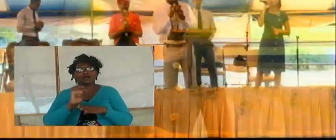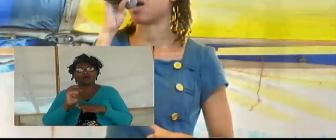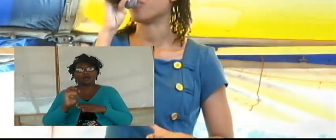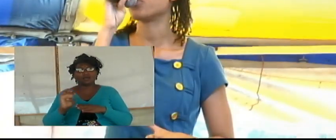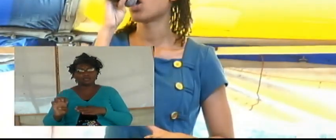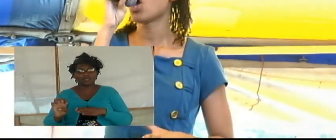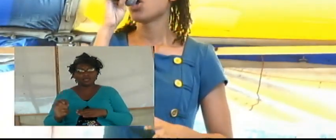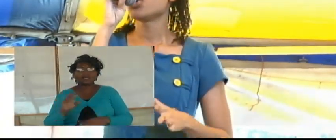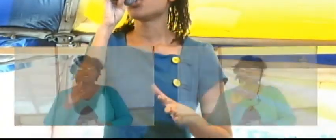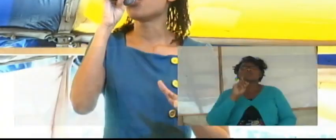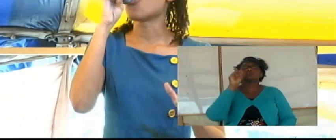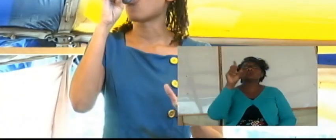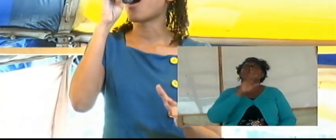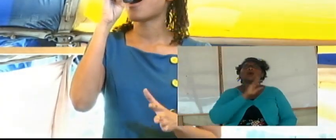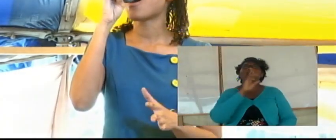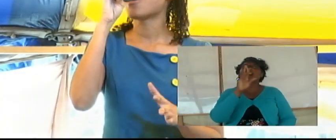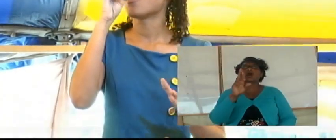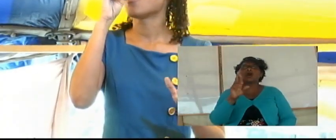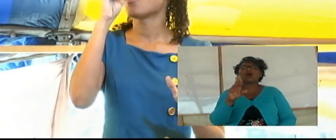conclusion.